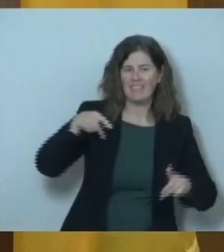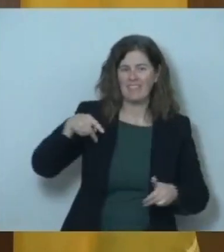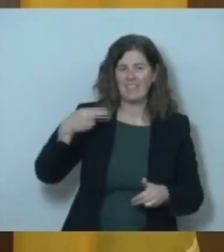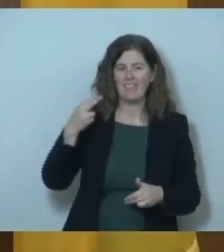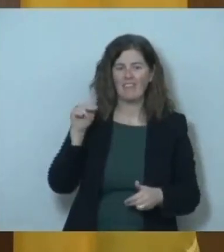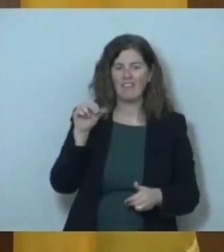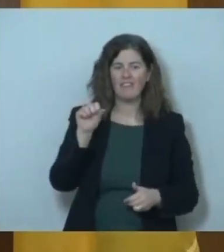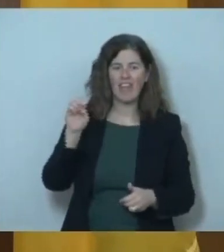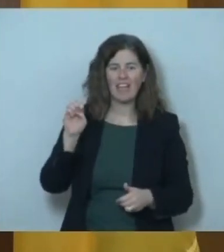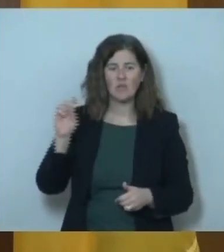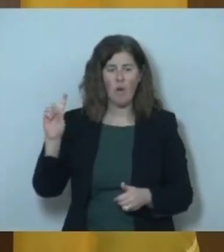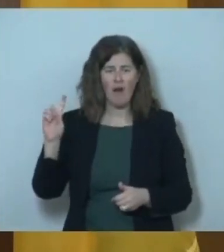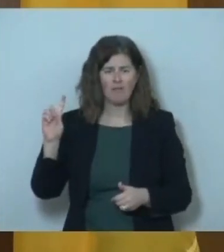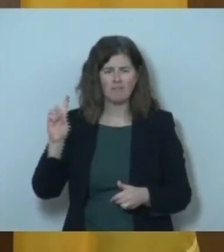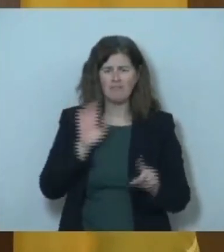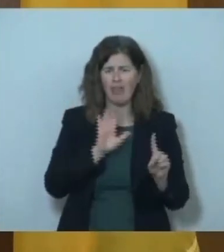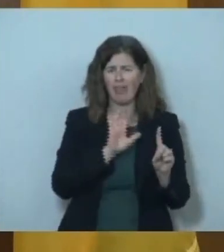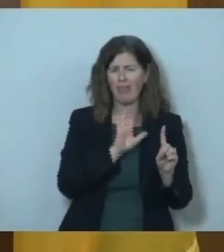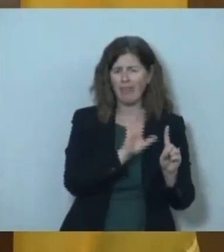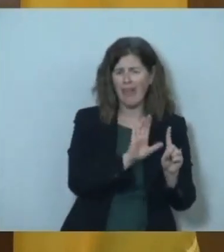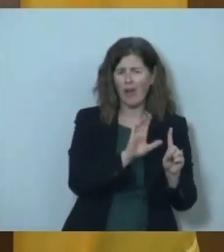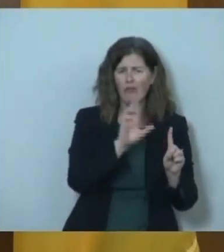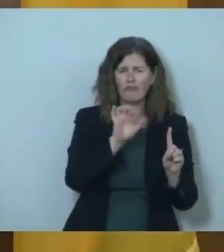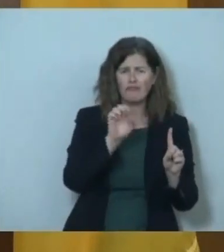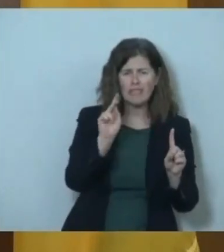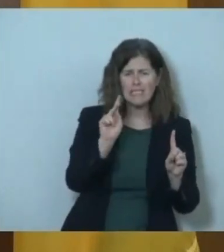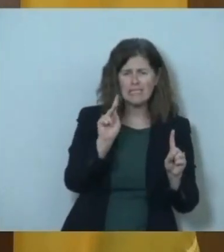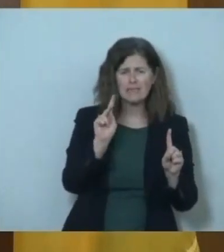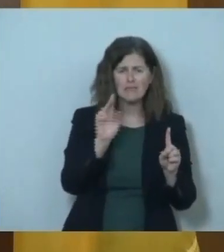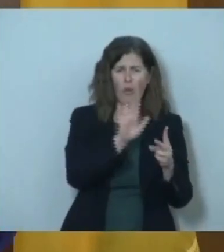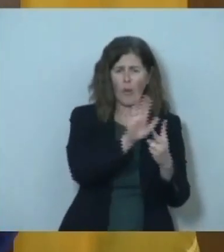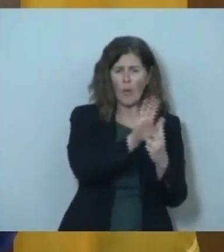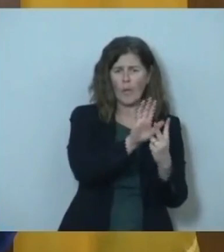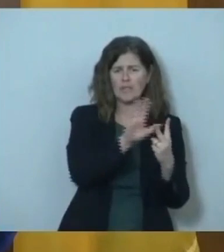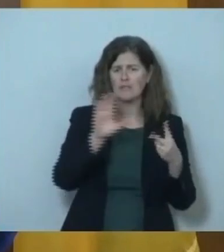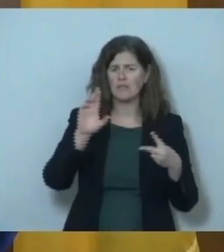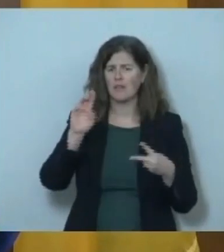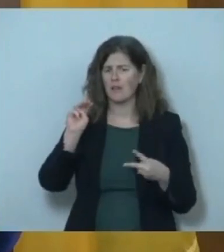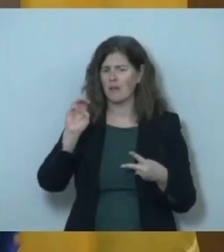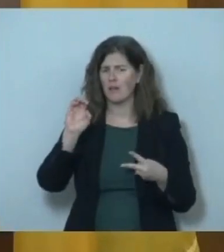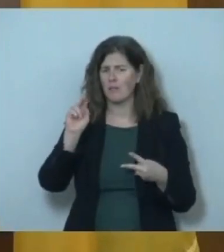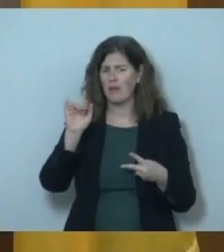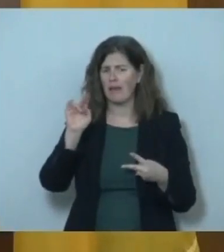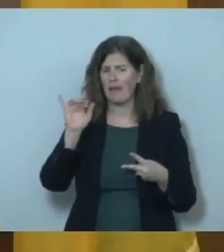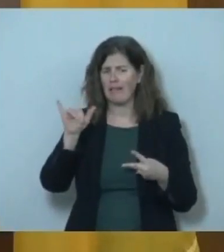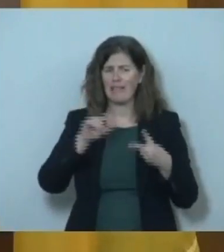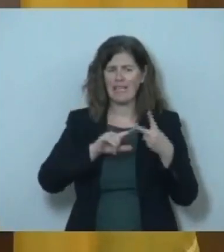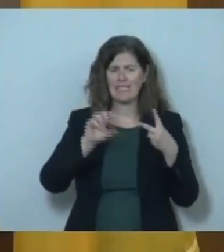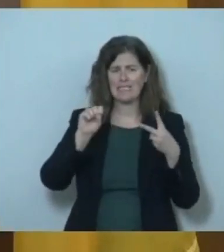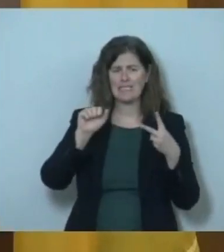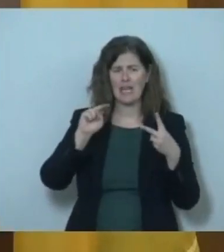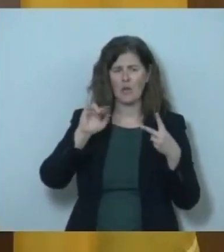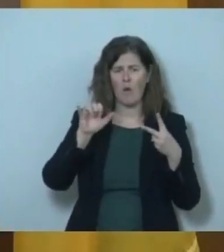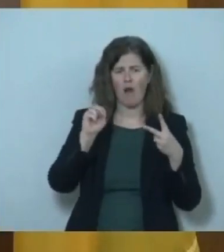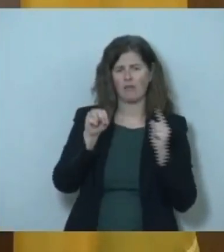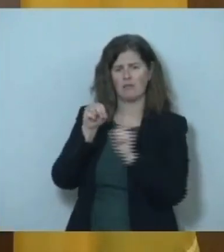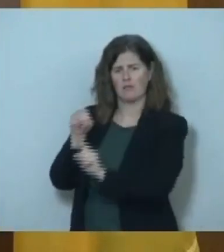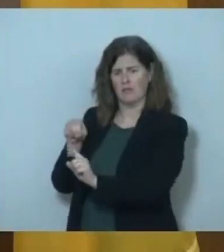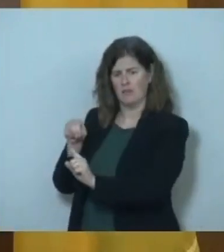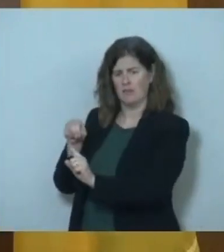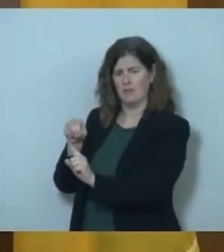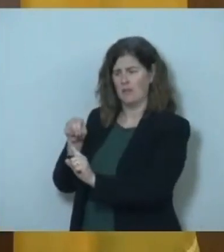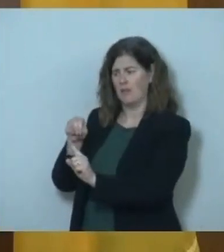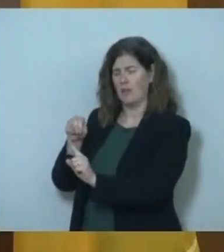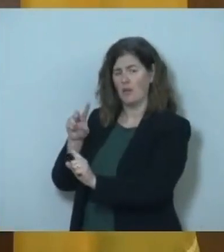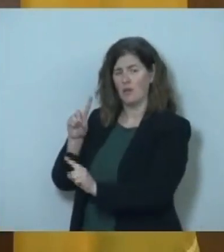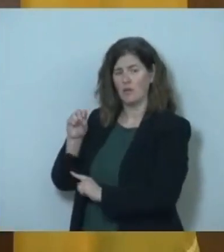reopening. And what are the risks in McKinley and San Juan County? Like we talk about Doña Ana County, what are their risks? Risks